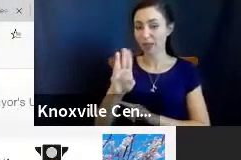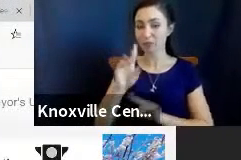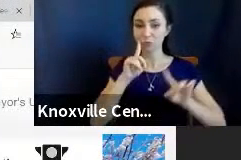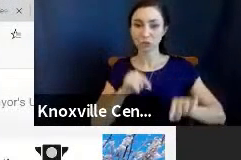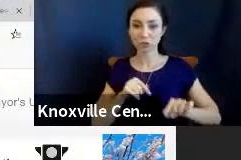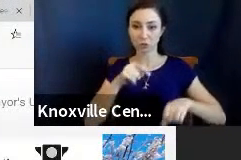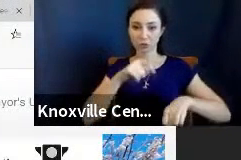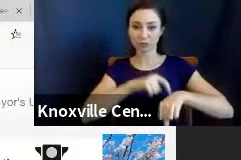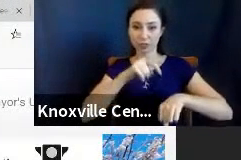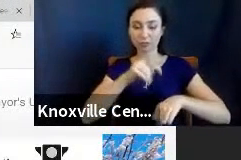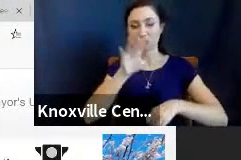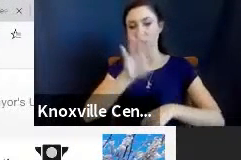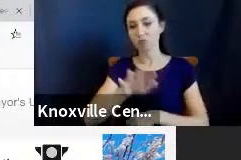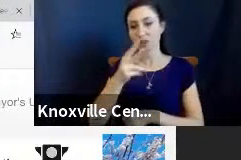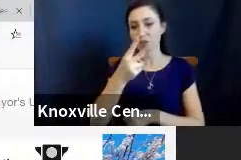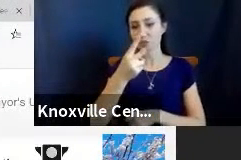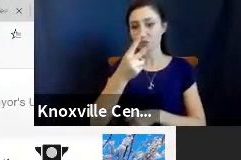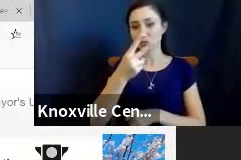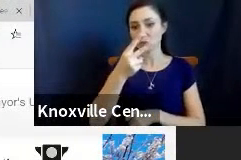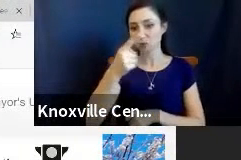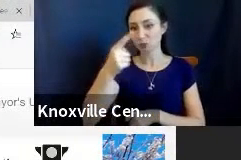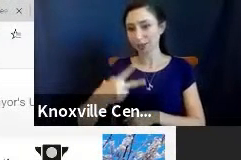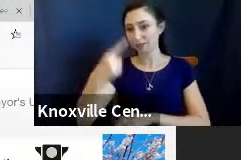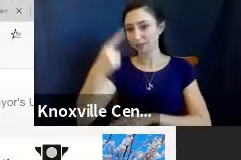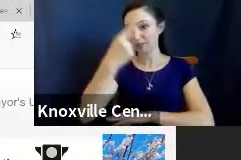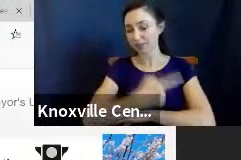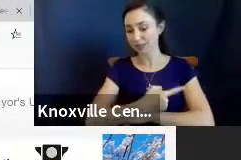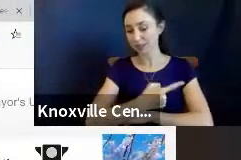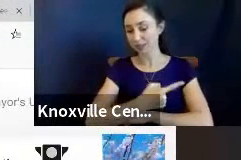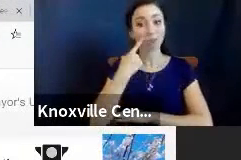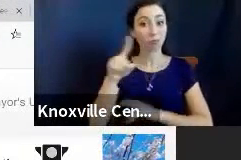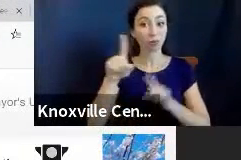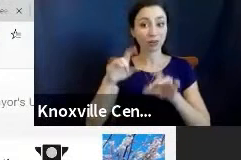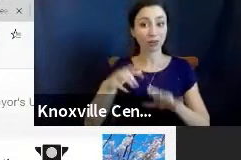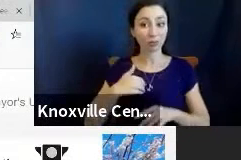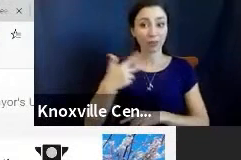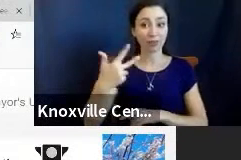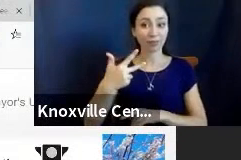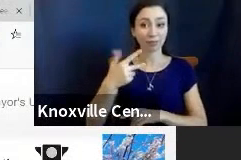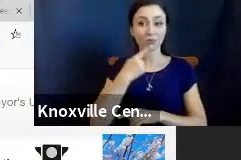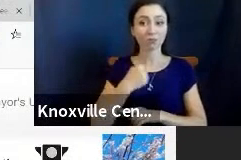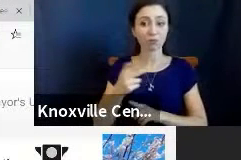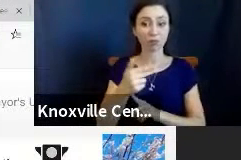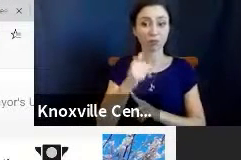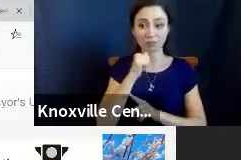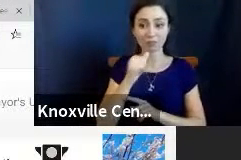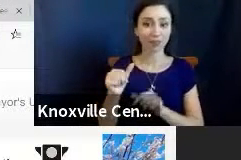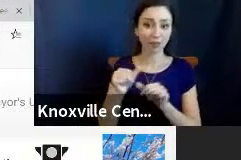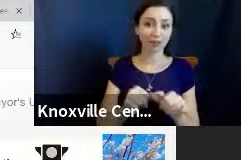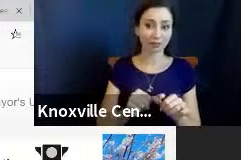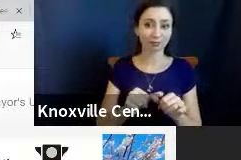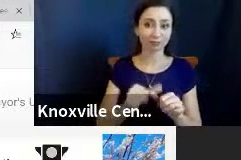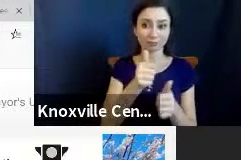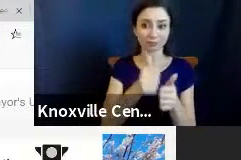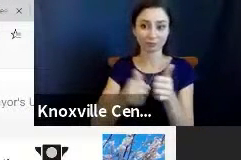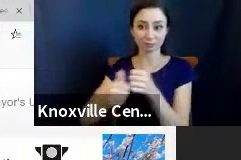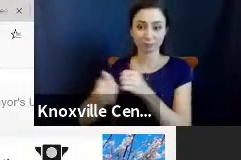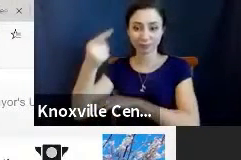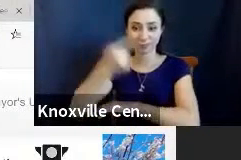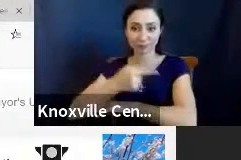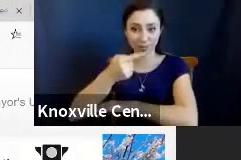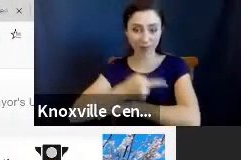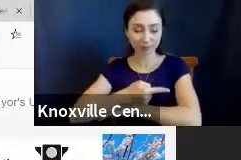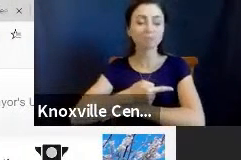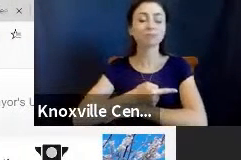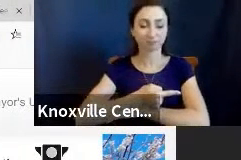about 2.5 days. Regarding testing, we did have 3 red flags, but not on consecutive days. Because of these factors, we're